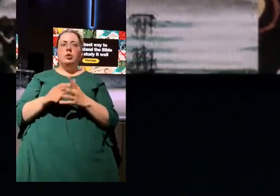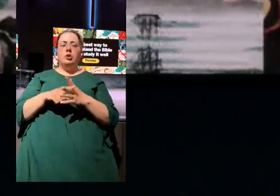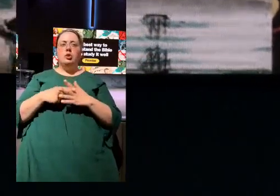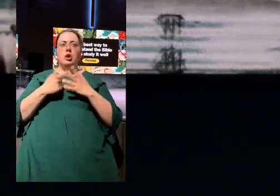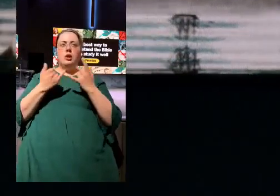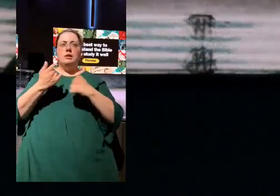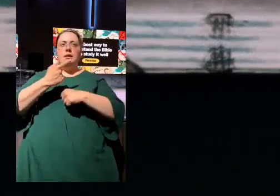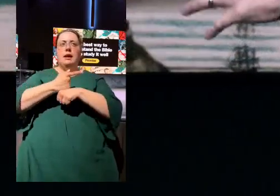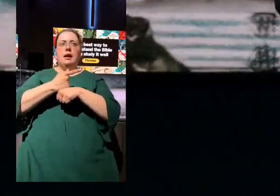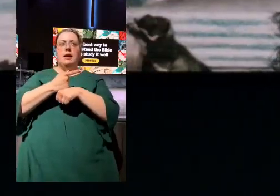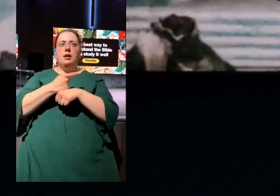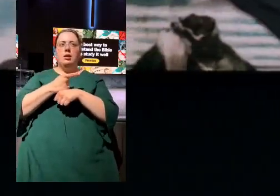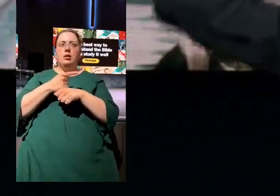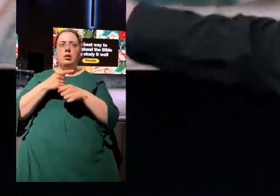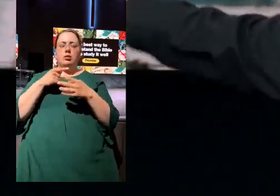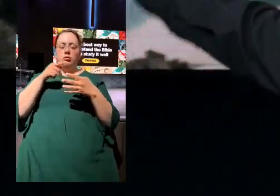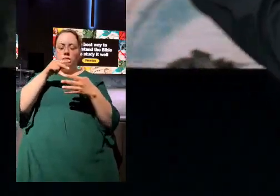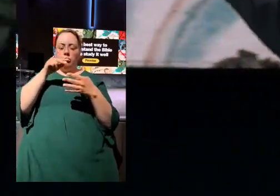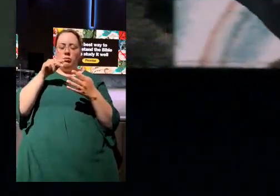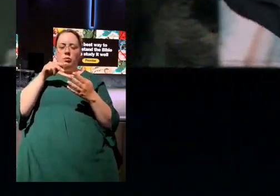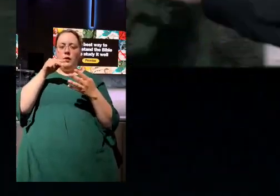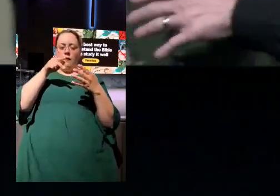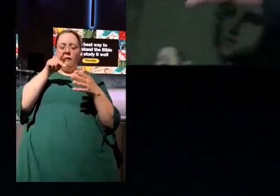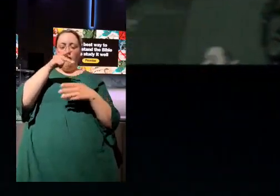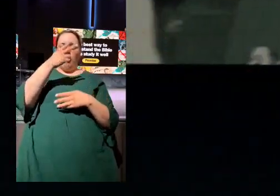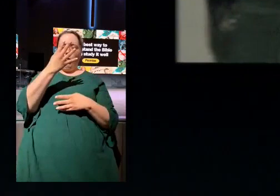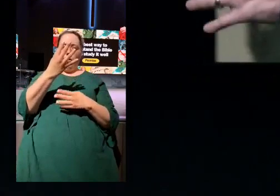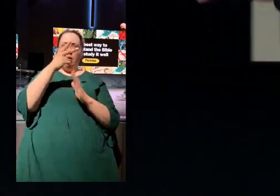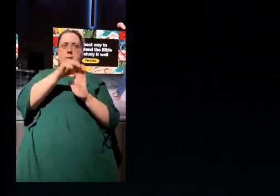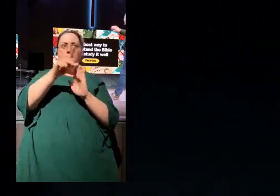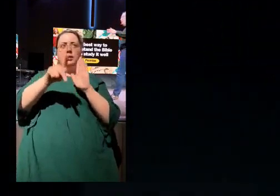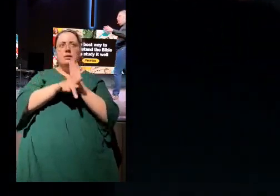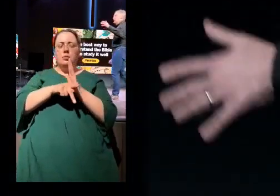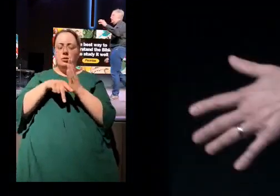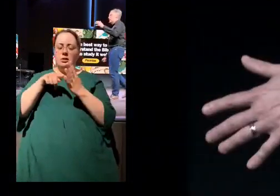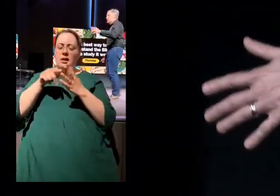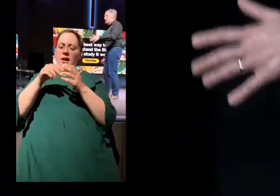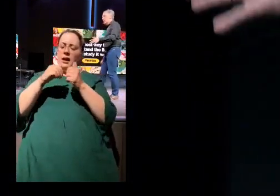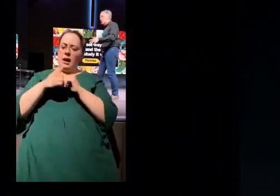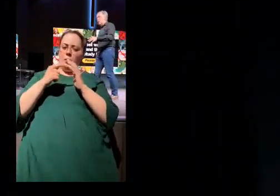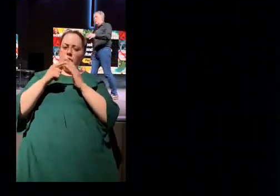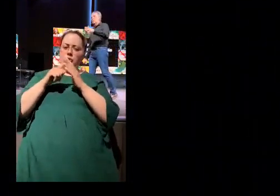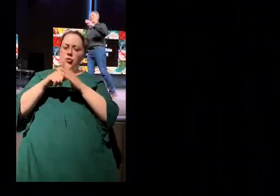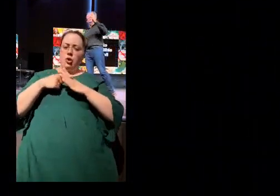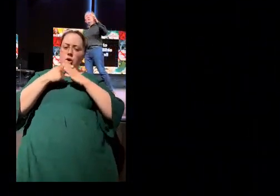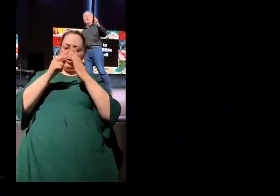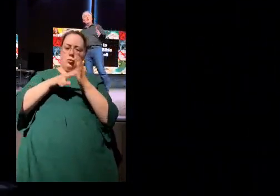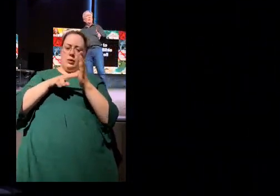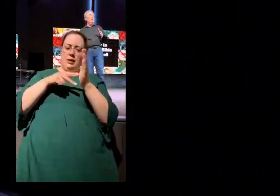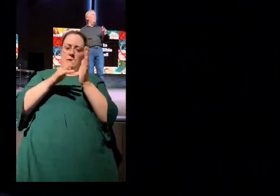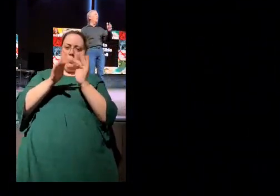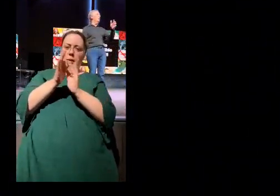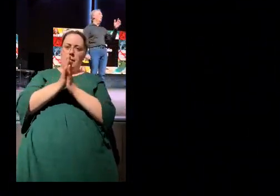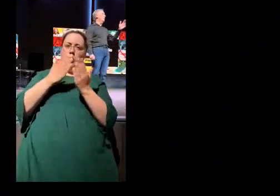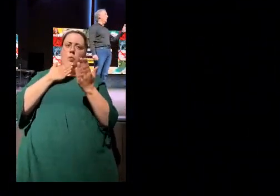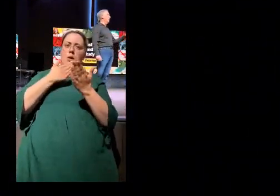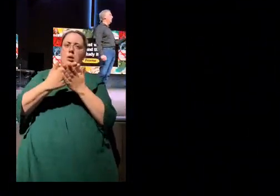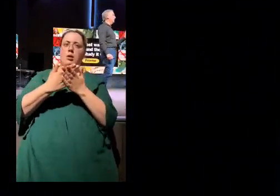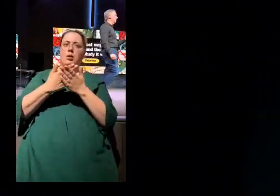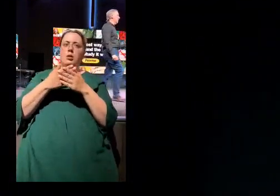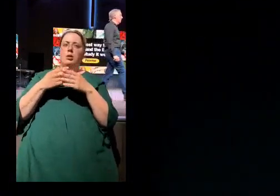at four principles to reading the Bible that help us start to study it well, to engage into conversations around